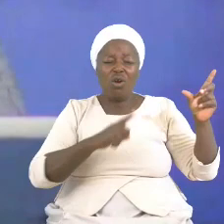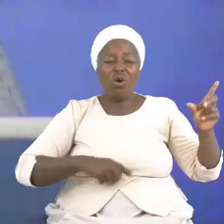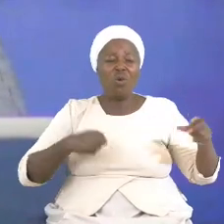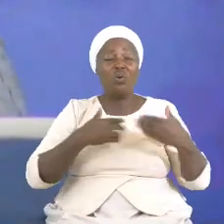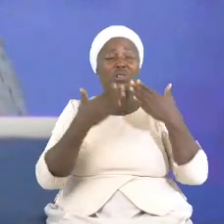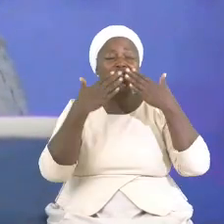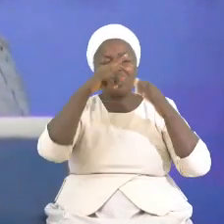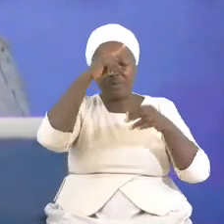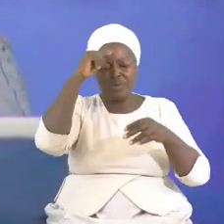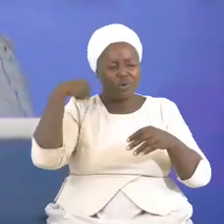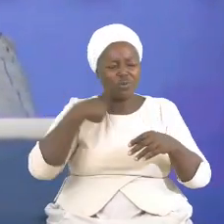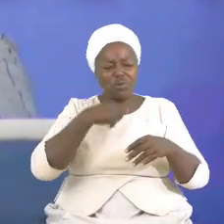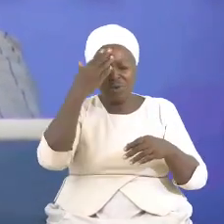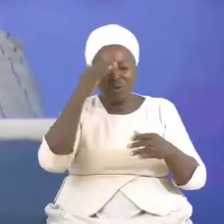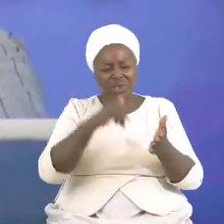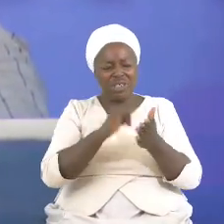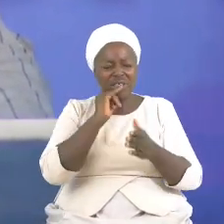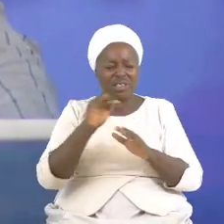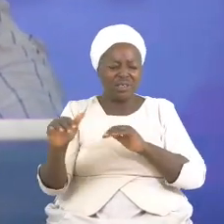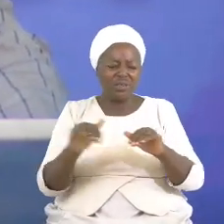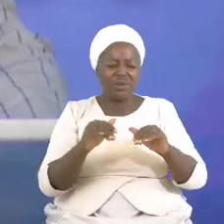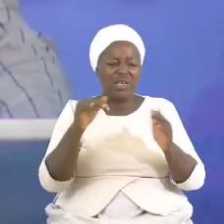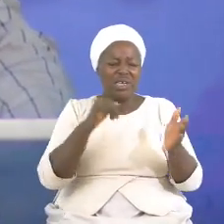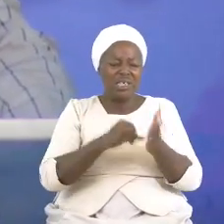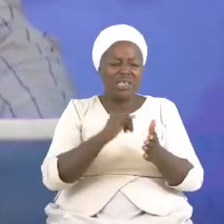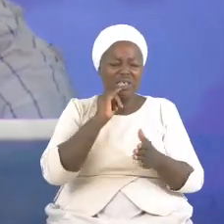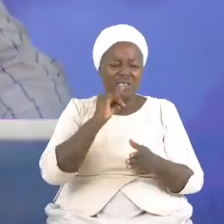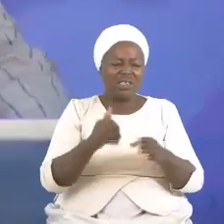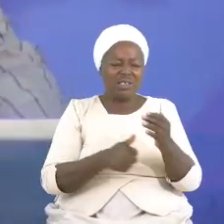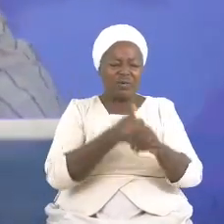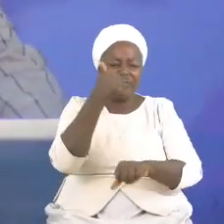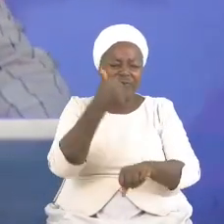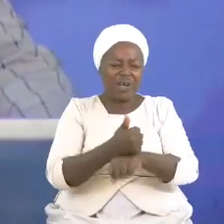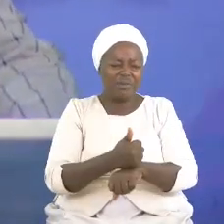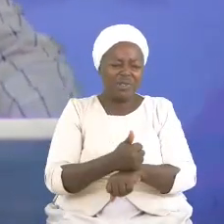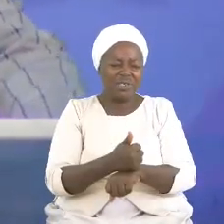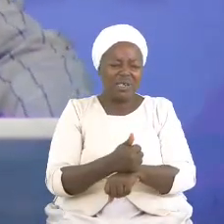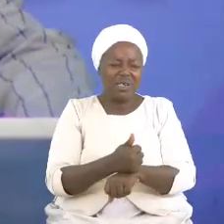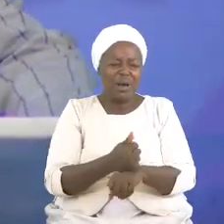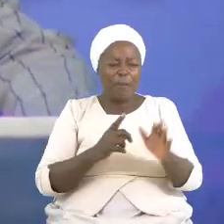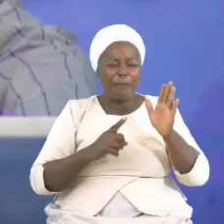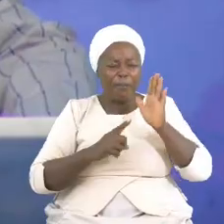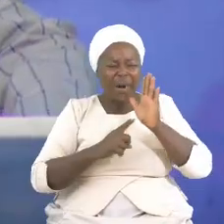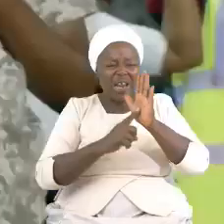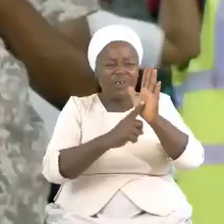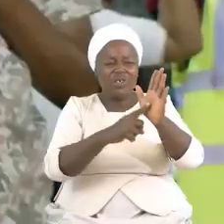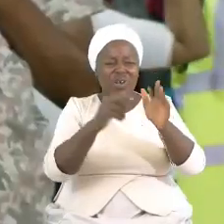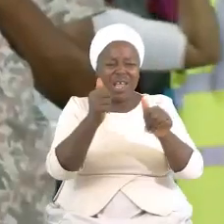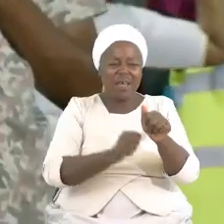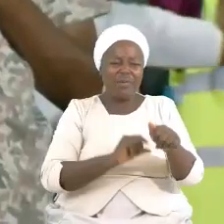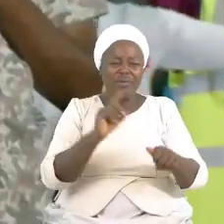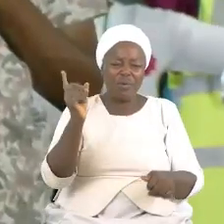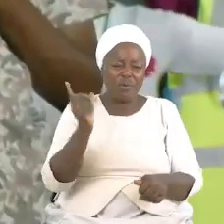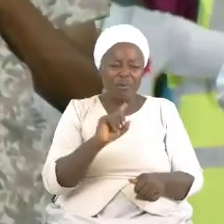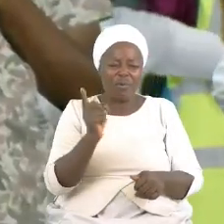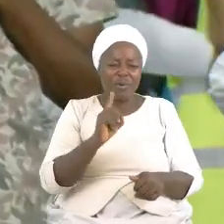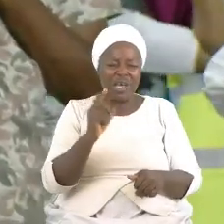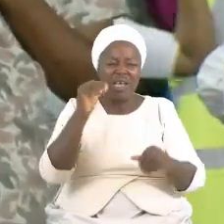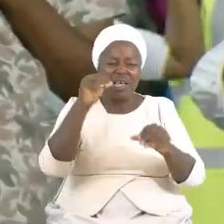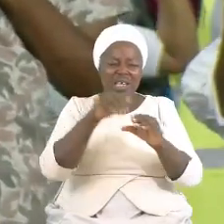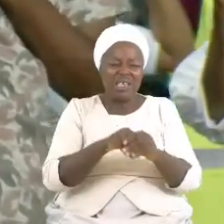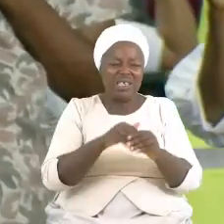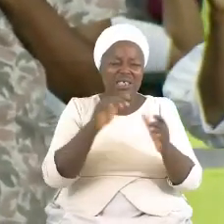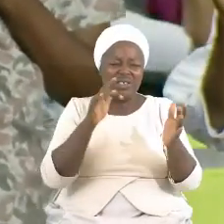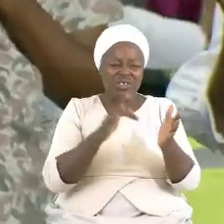is done. It is confirmed. Manifestation everywhere. In